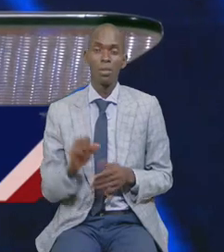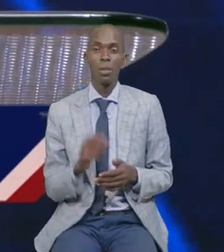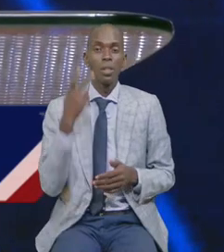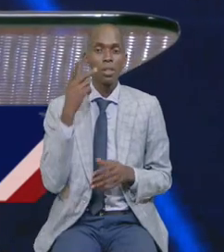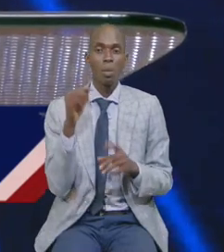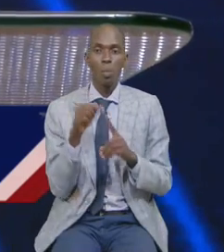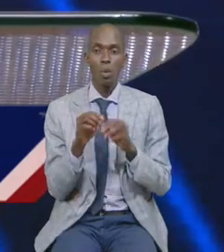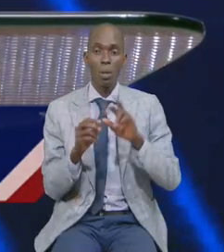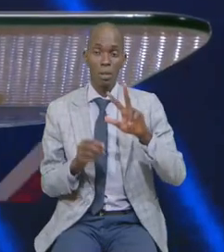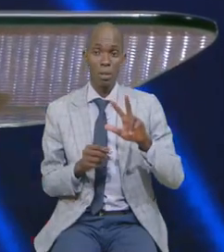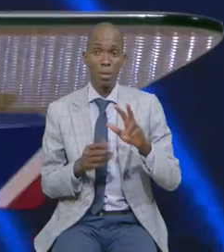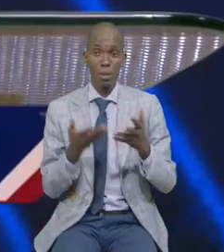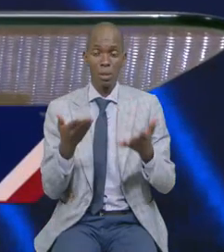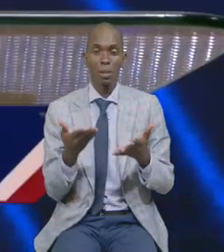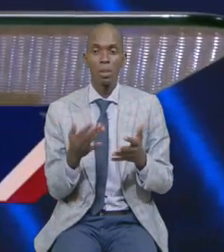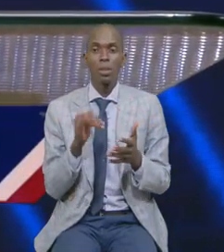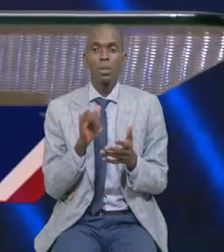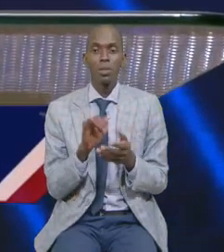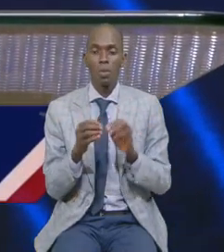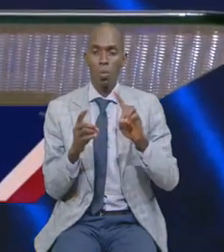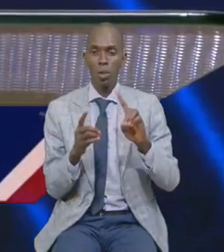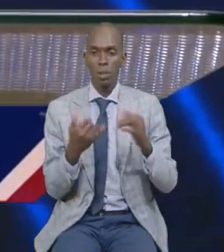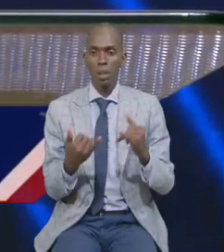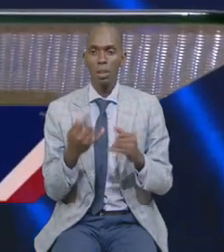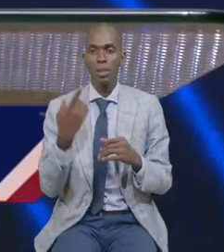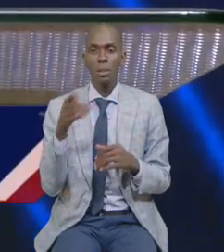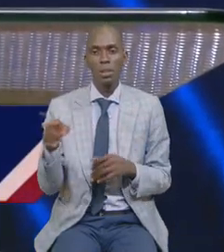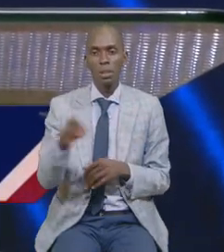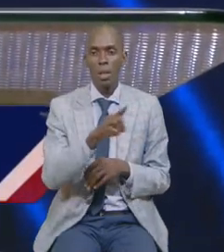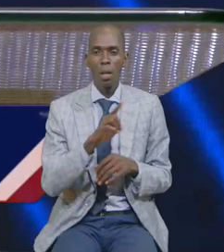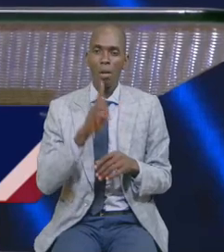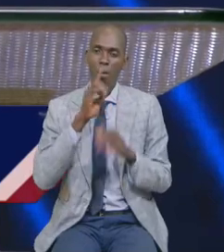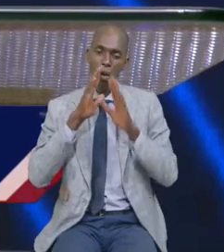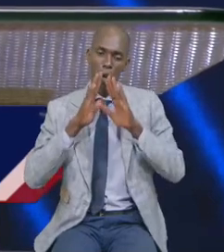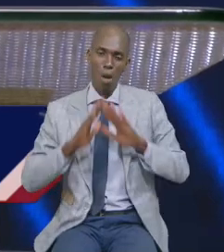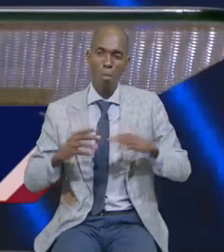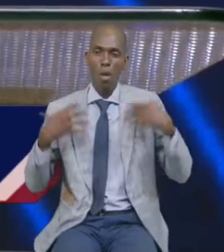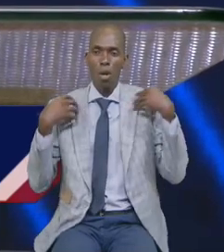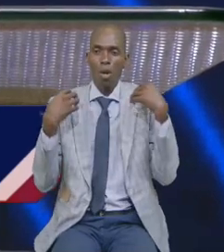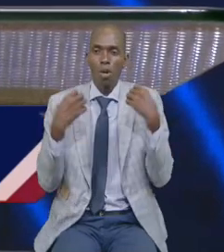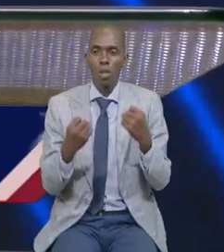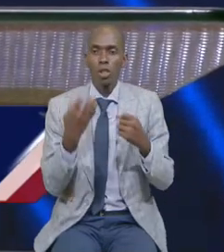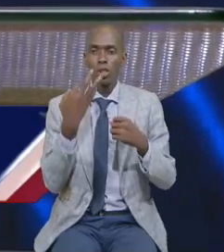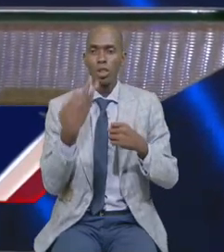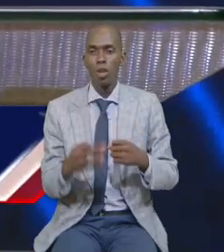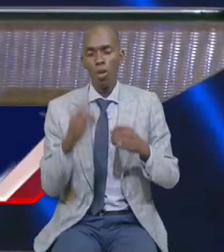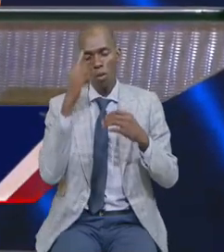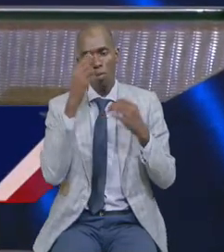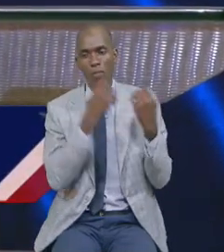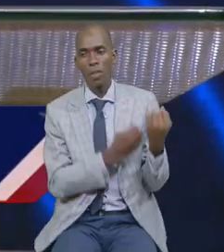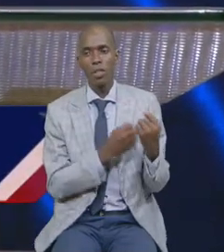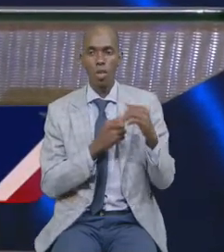the calm courage of faith under fire. The calm courage